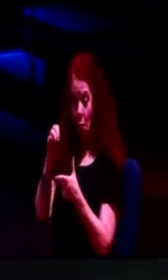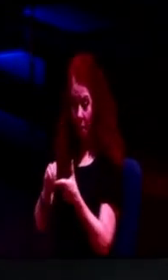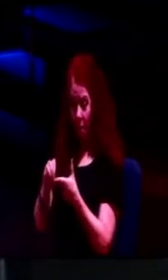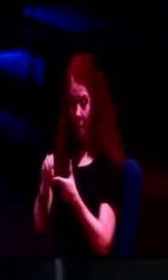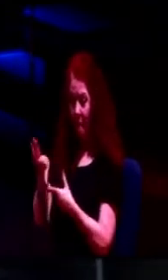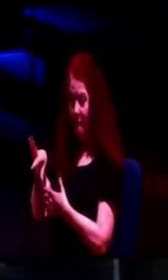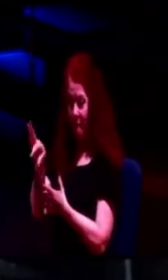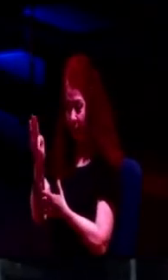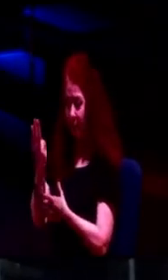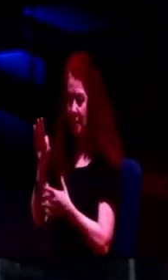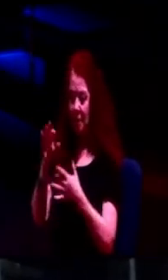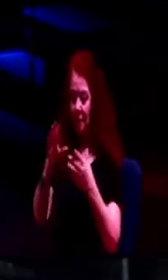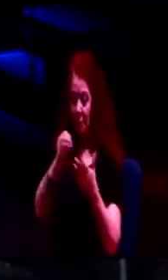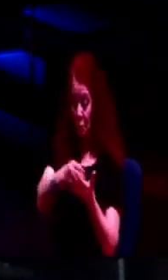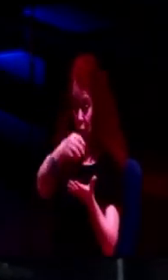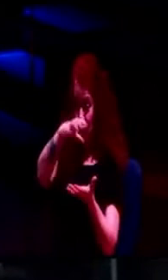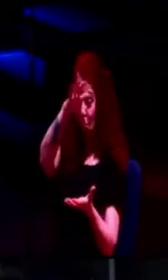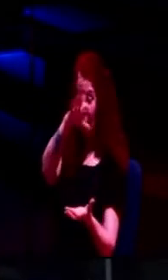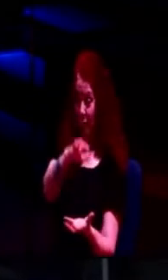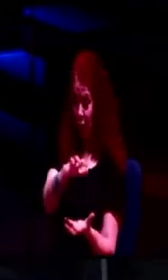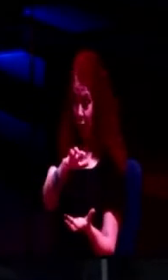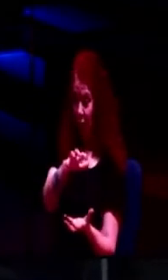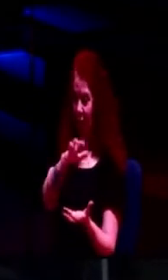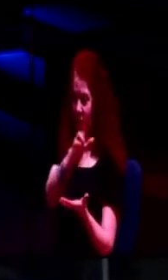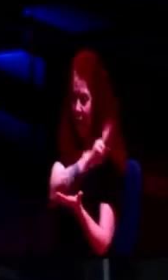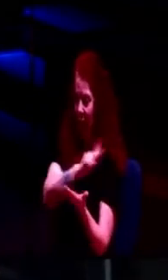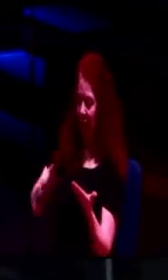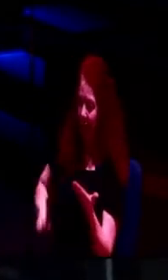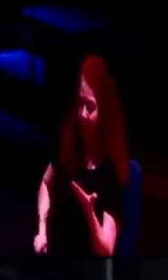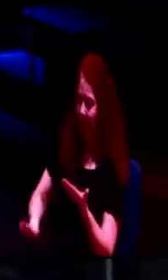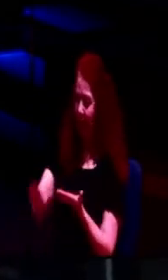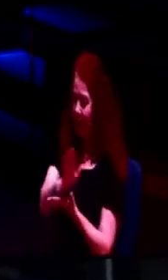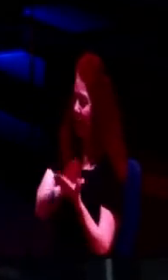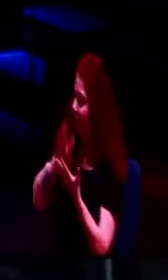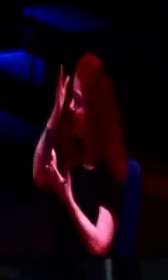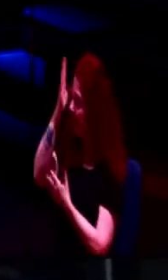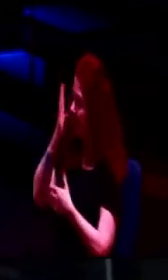you have a kingdom view of your treasure?